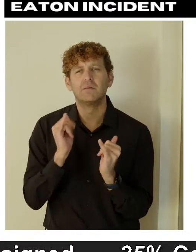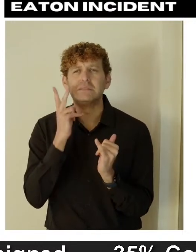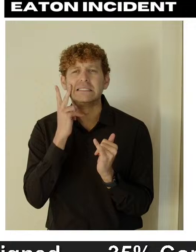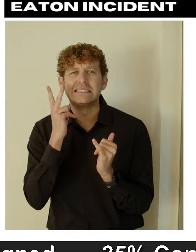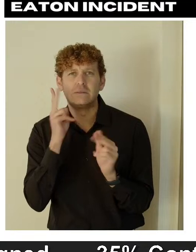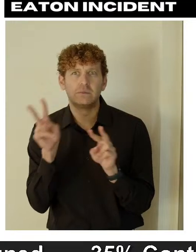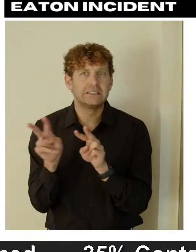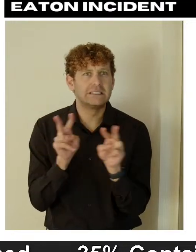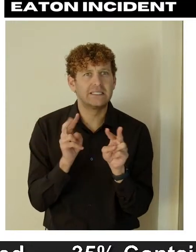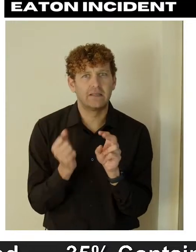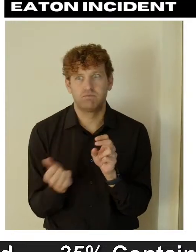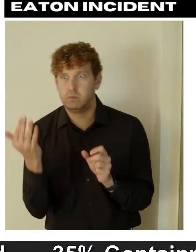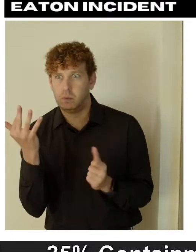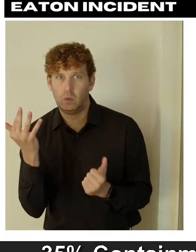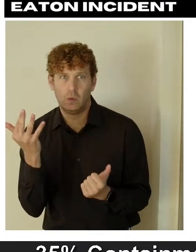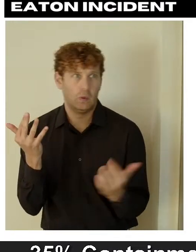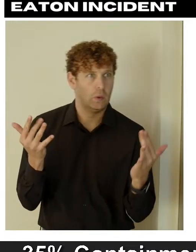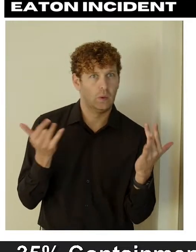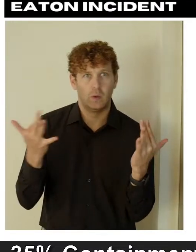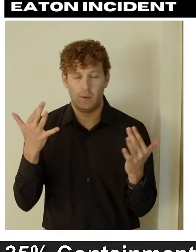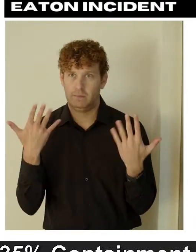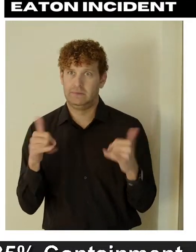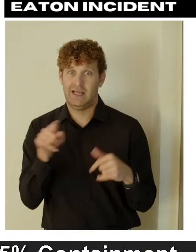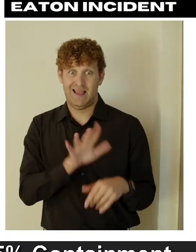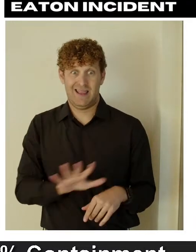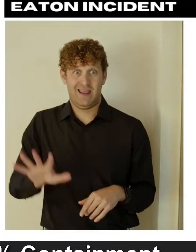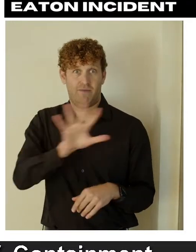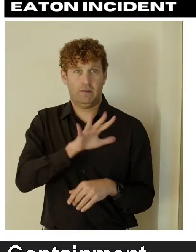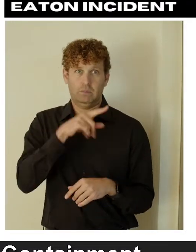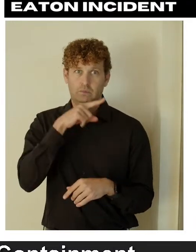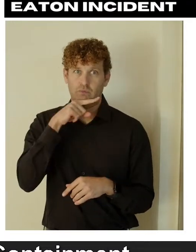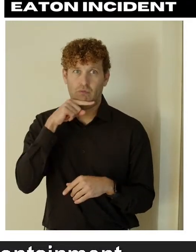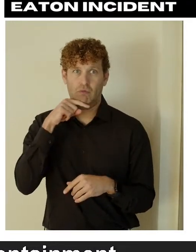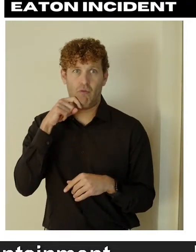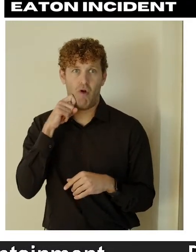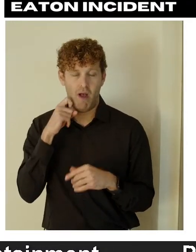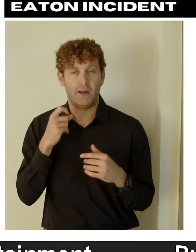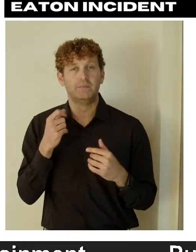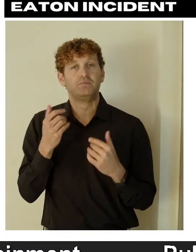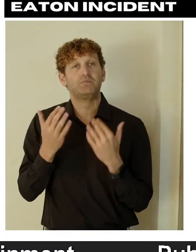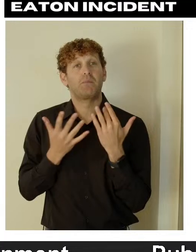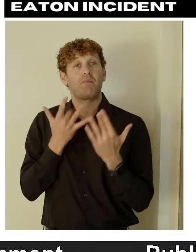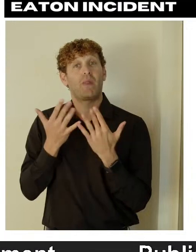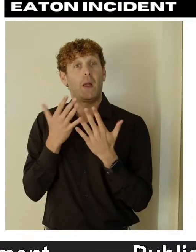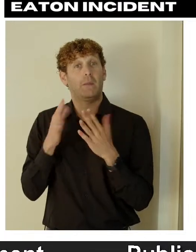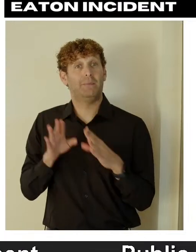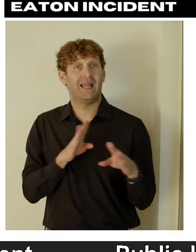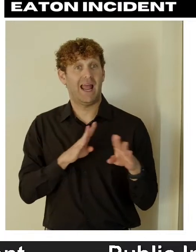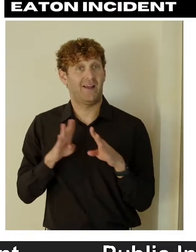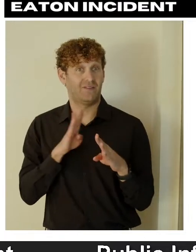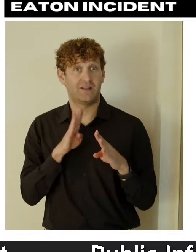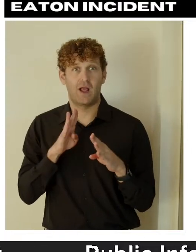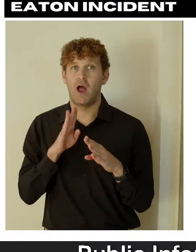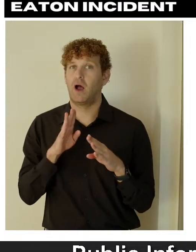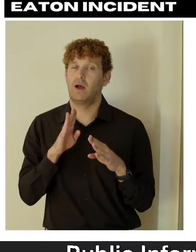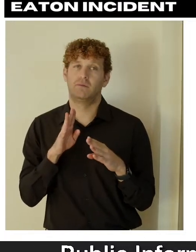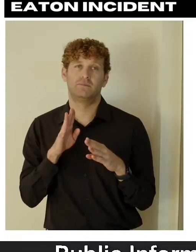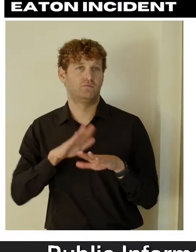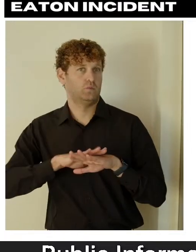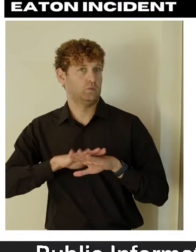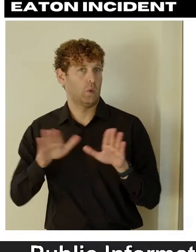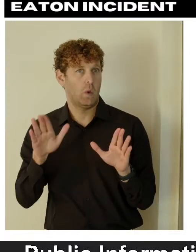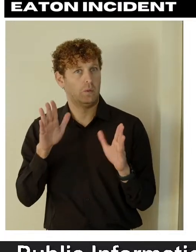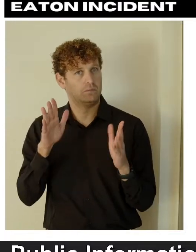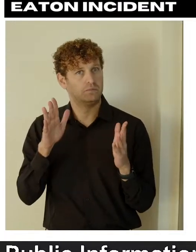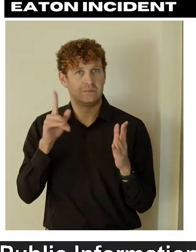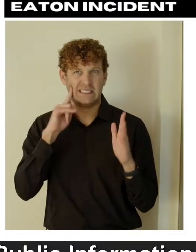dry. So going into fire behavior, the first thing and most importantly, not expecting the fire to leave its current footprint. Should be